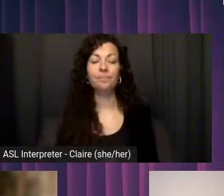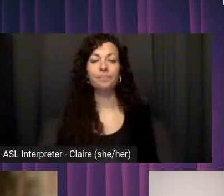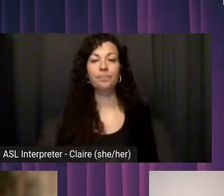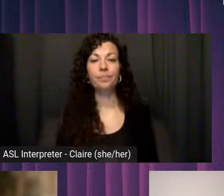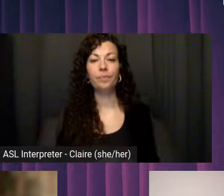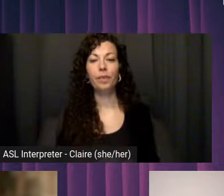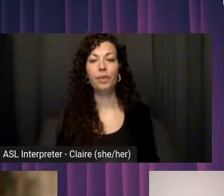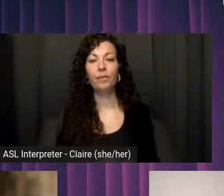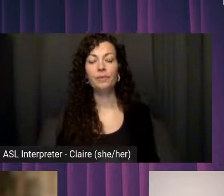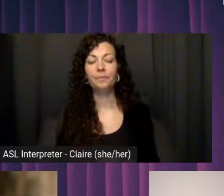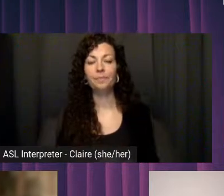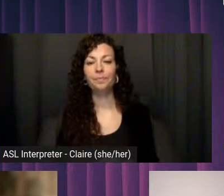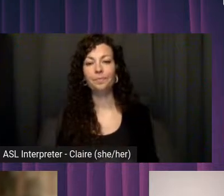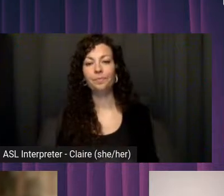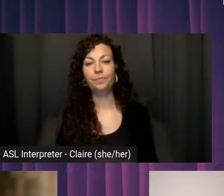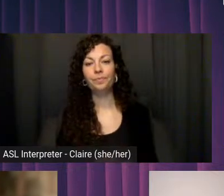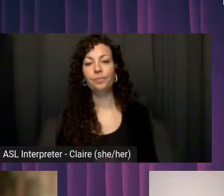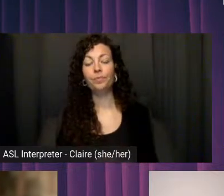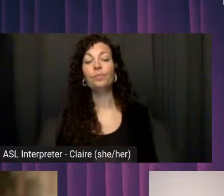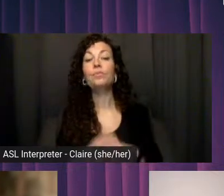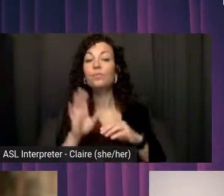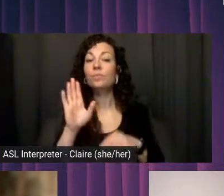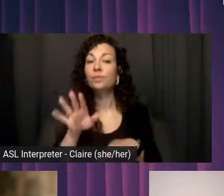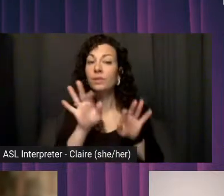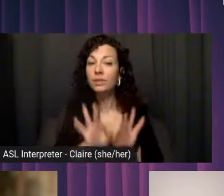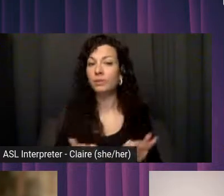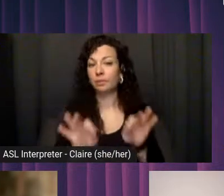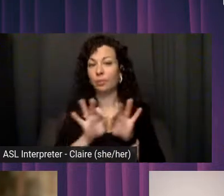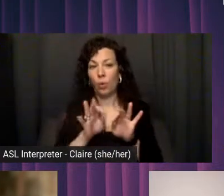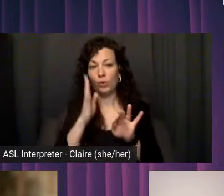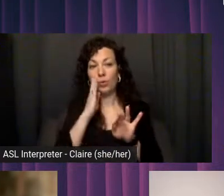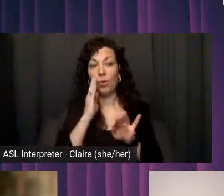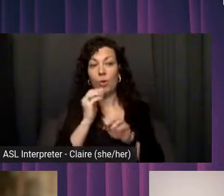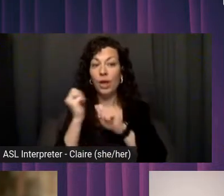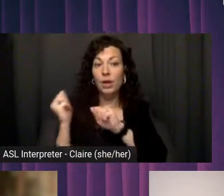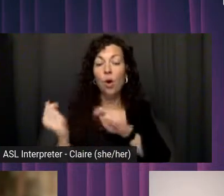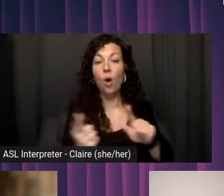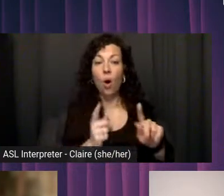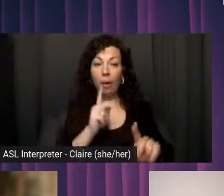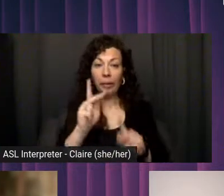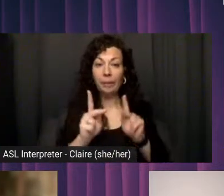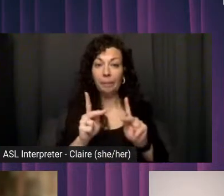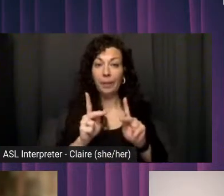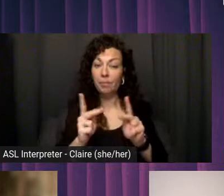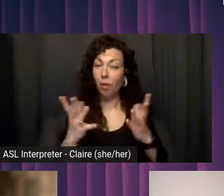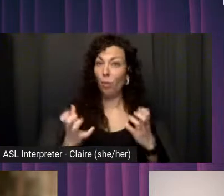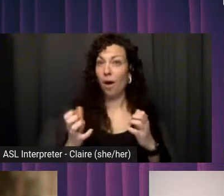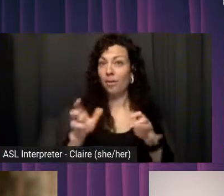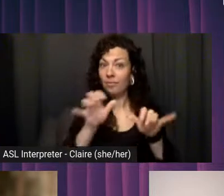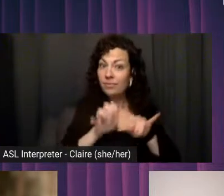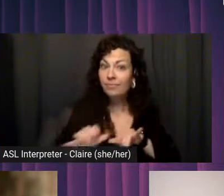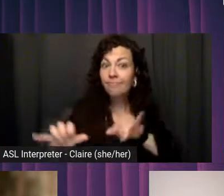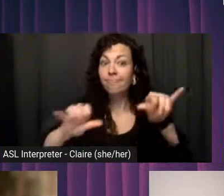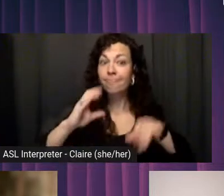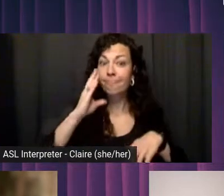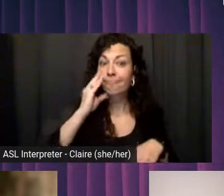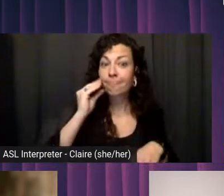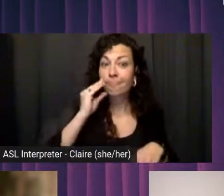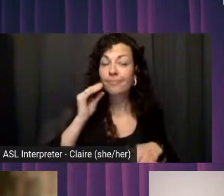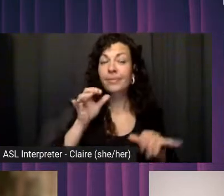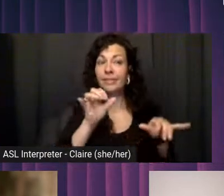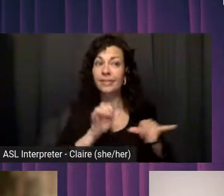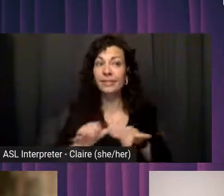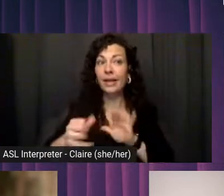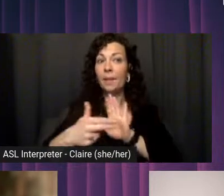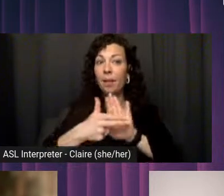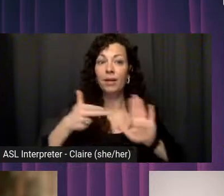that not every person that presents is going to want the same experience, just like in people who are cisgender, right? It's like, just because someone presents and wants